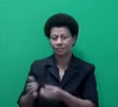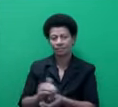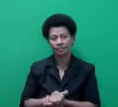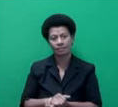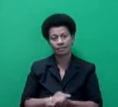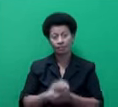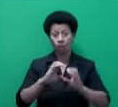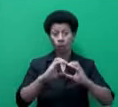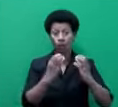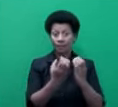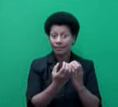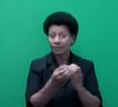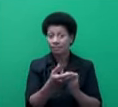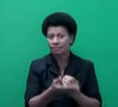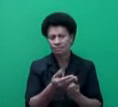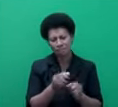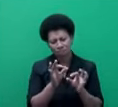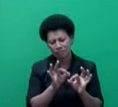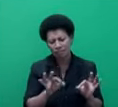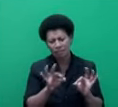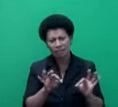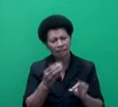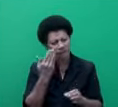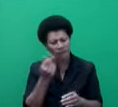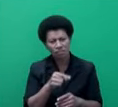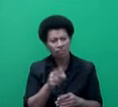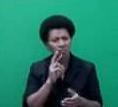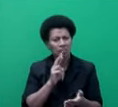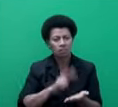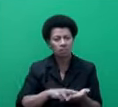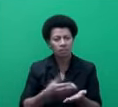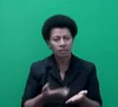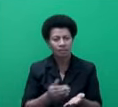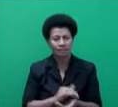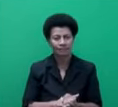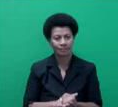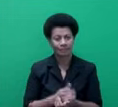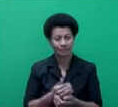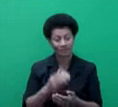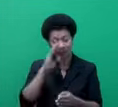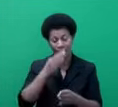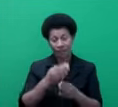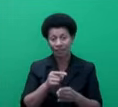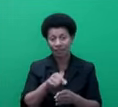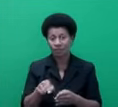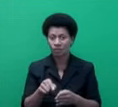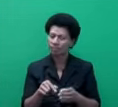found no contentious issues to report, and I hope that this parliamentary report will put to rest the